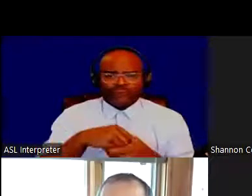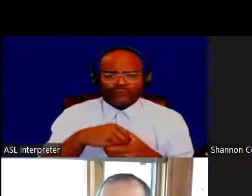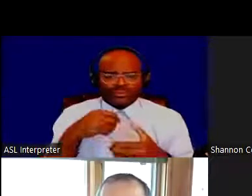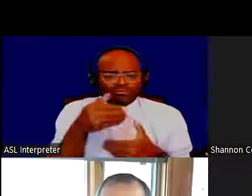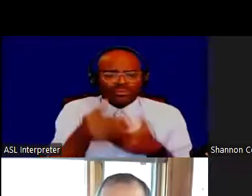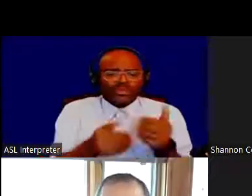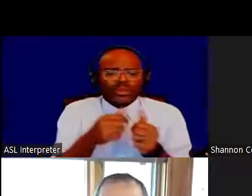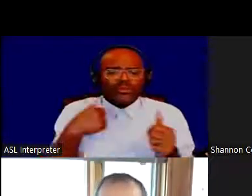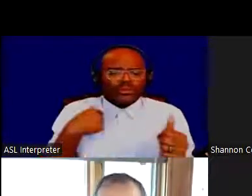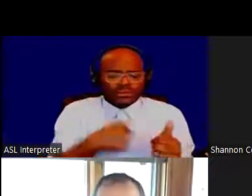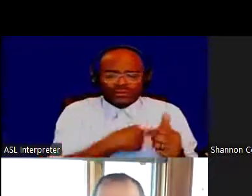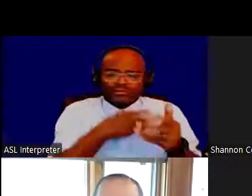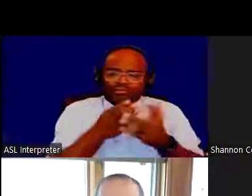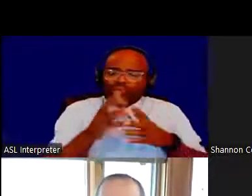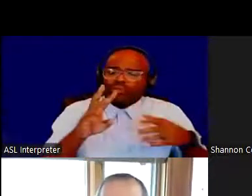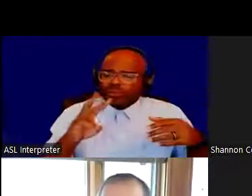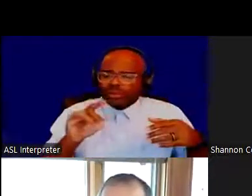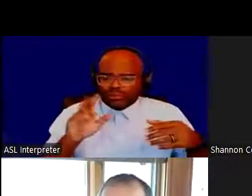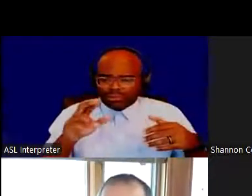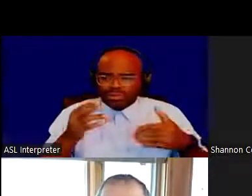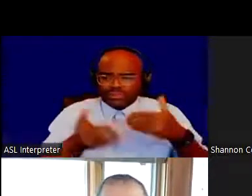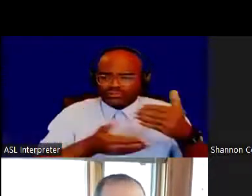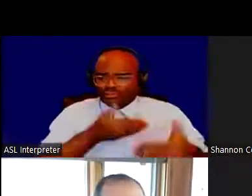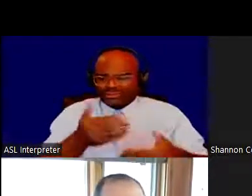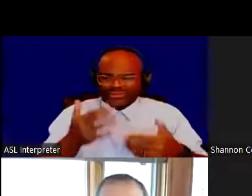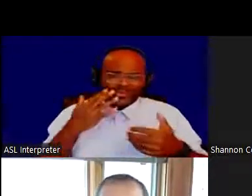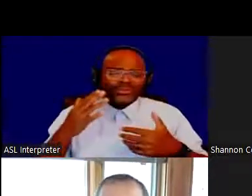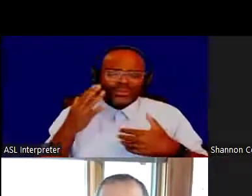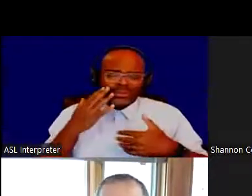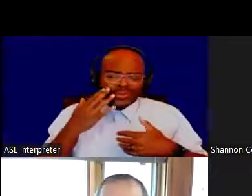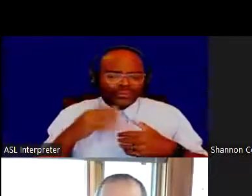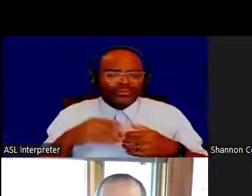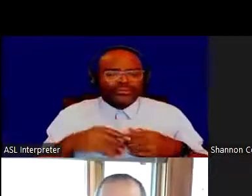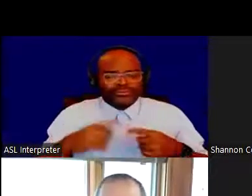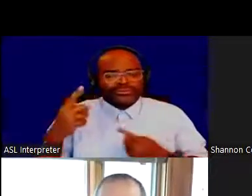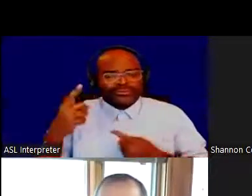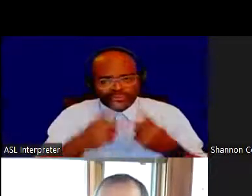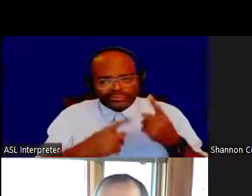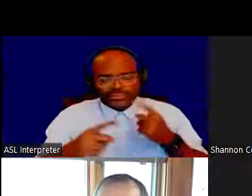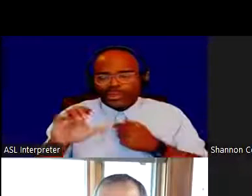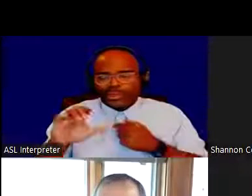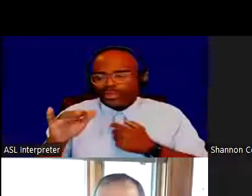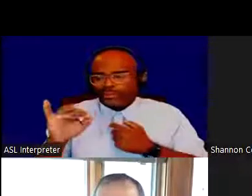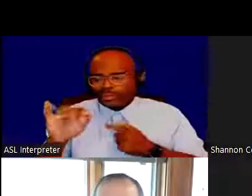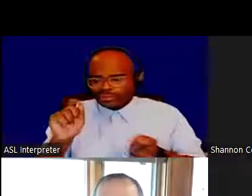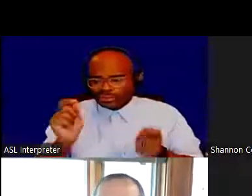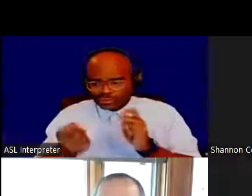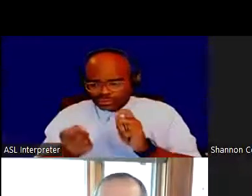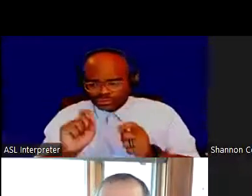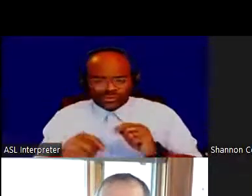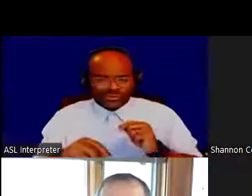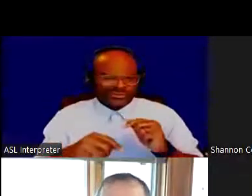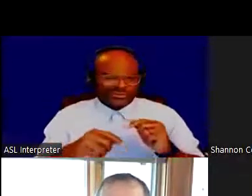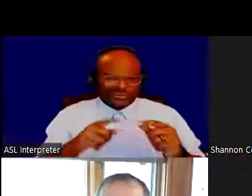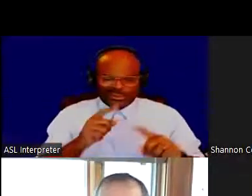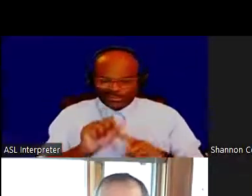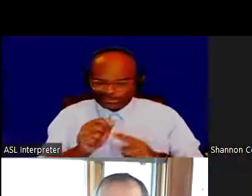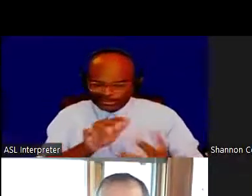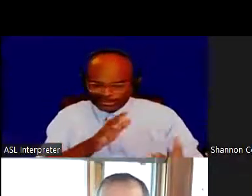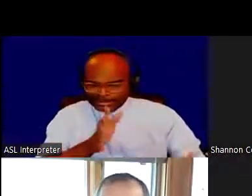through this webinar series. So you're used to thinking about climate change, wrestling with this issue.